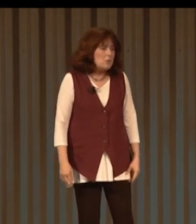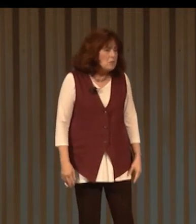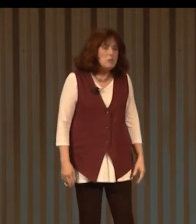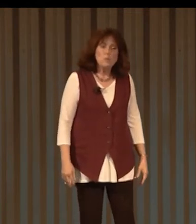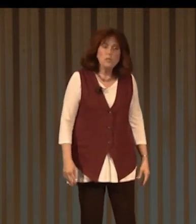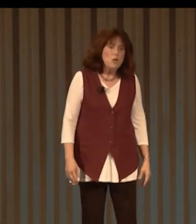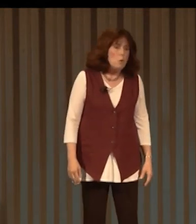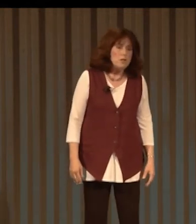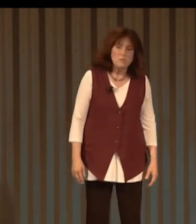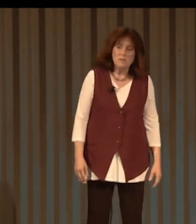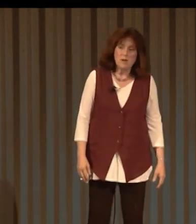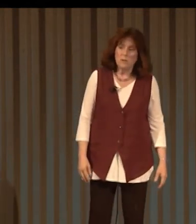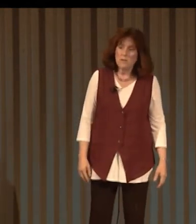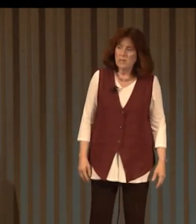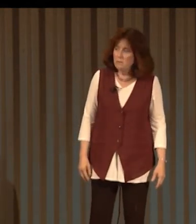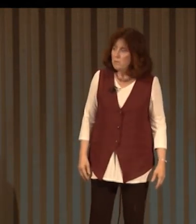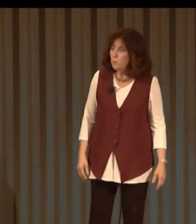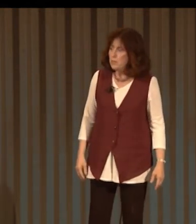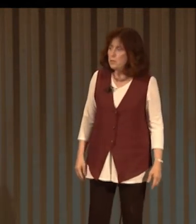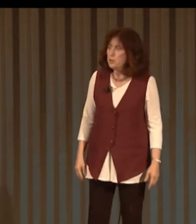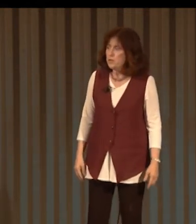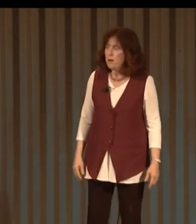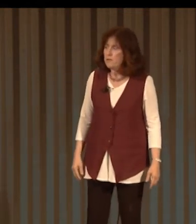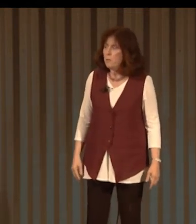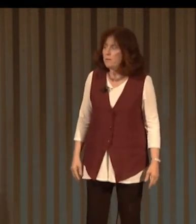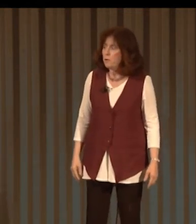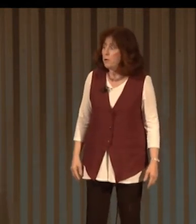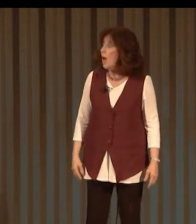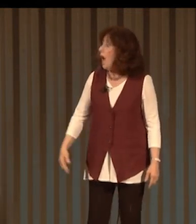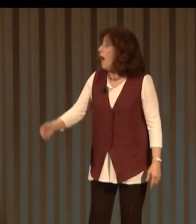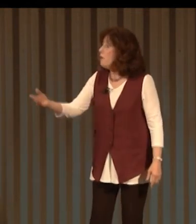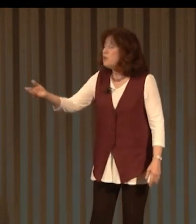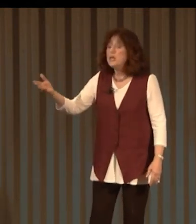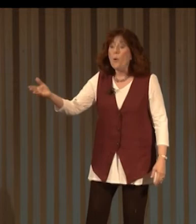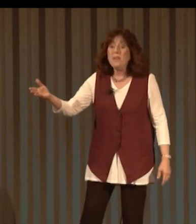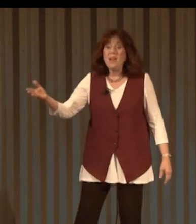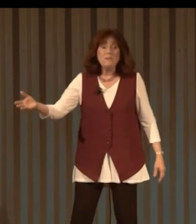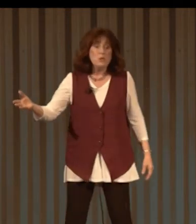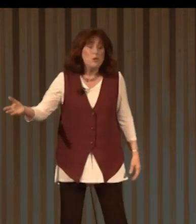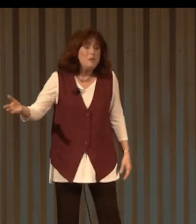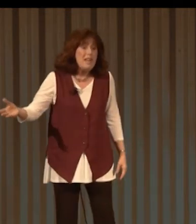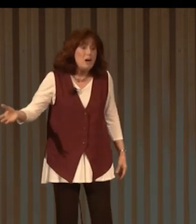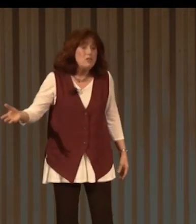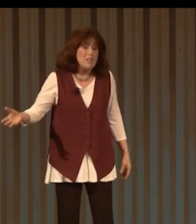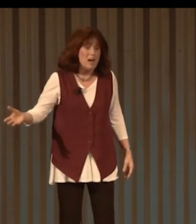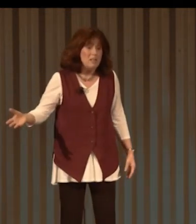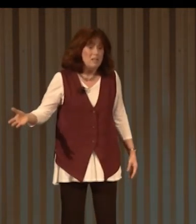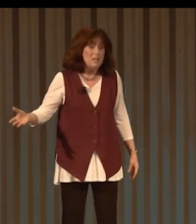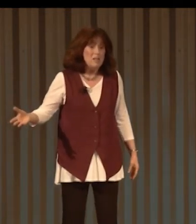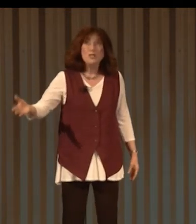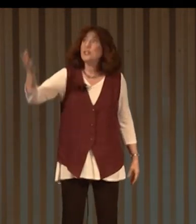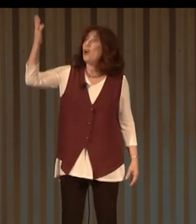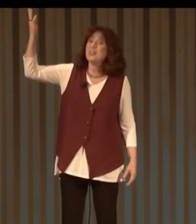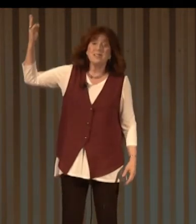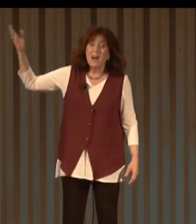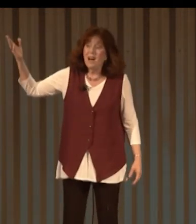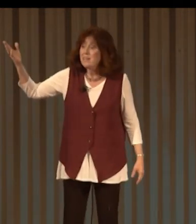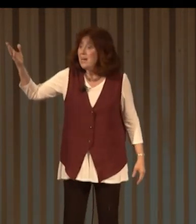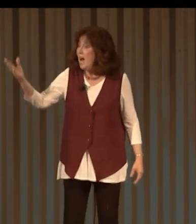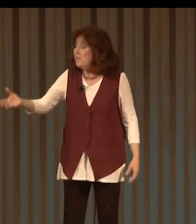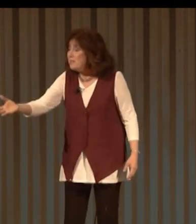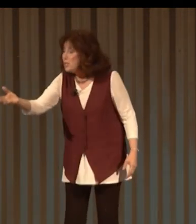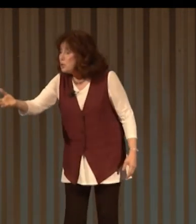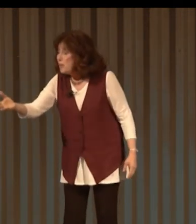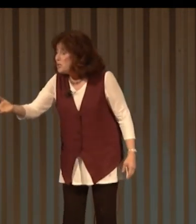But Skotsl was nowhere to be found, even though they searched everywhere for her. And there was no one left who could be counted on to talk to